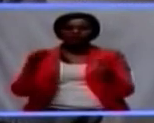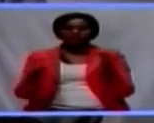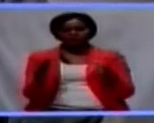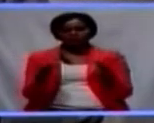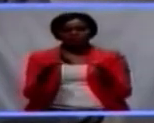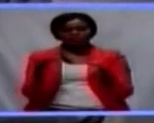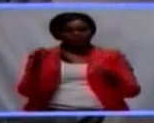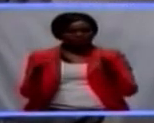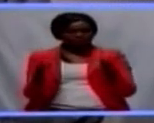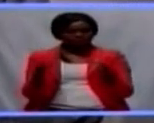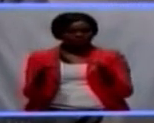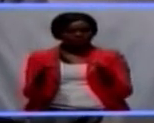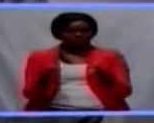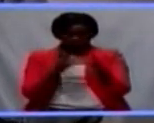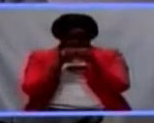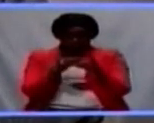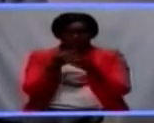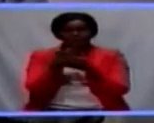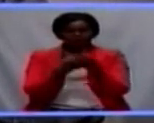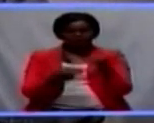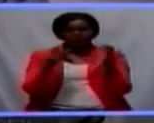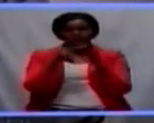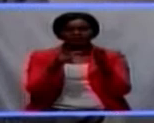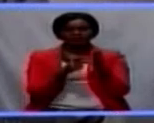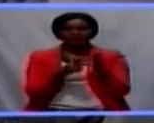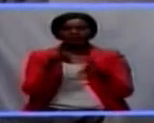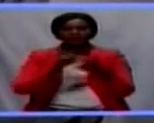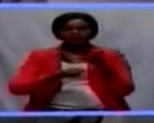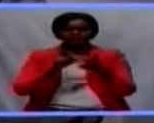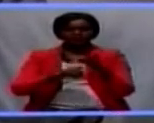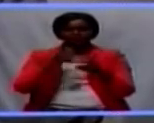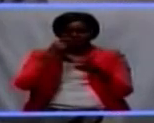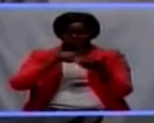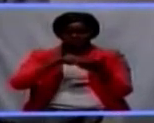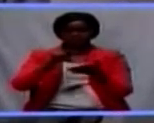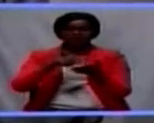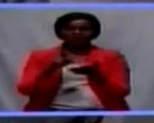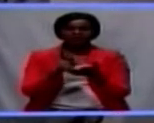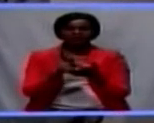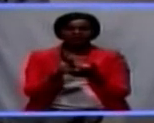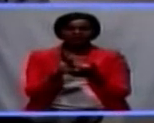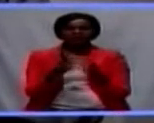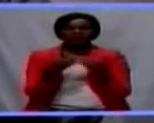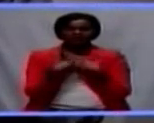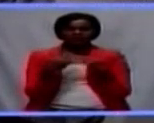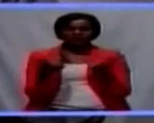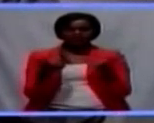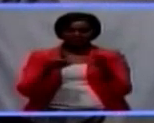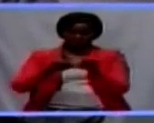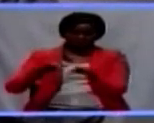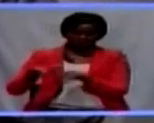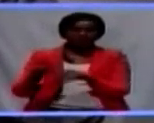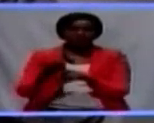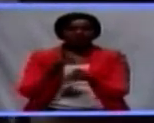court has ruled that both the principal taxes and penalties must be paid. Those have been excluded from this